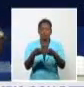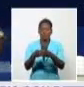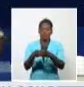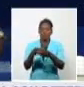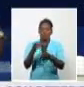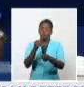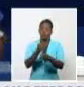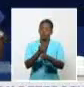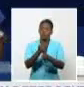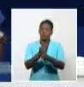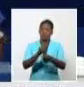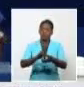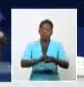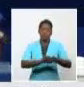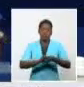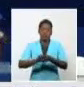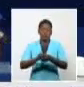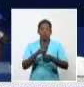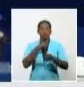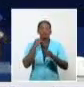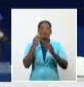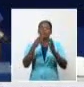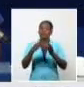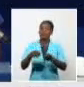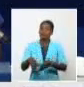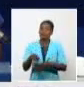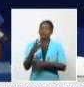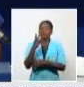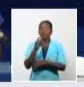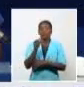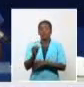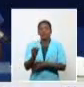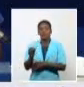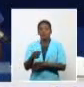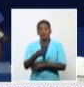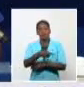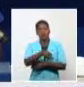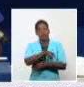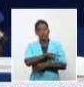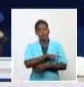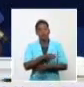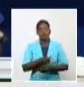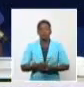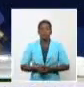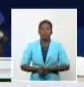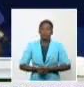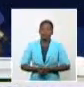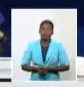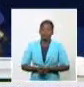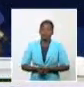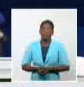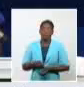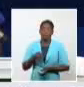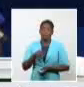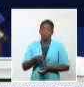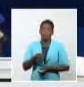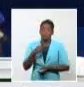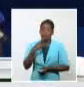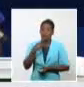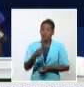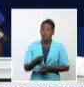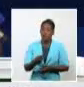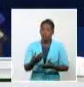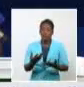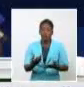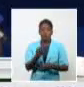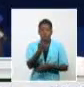We begin today the information with the unpleasant news and conveying our condolences to three families, three groups